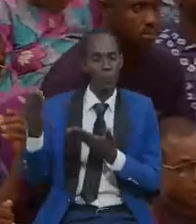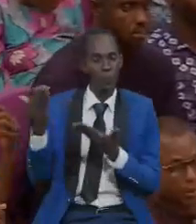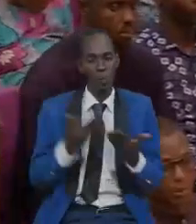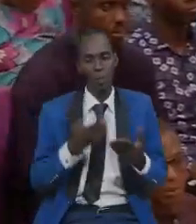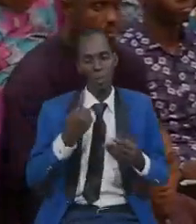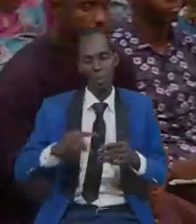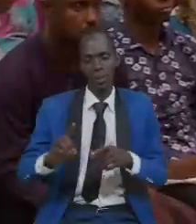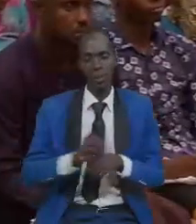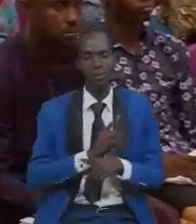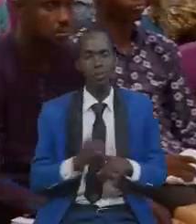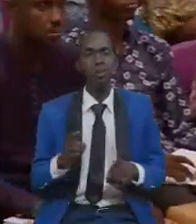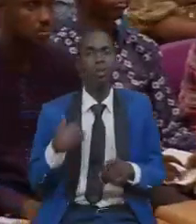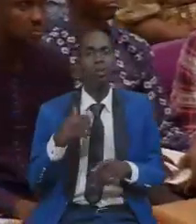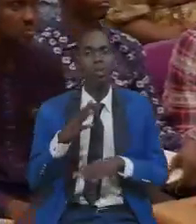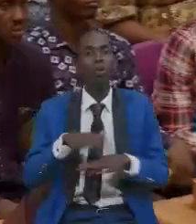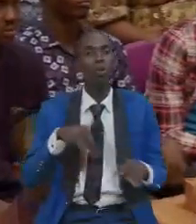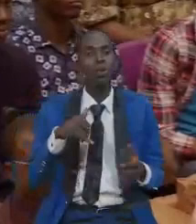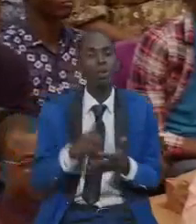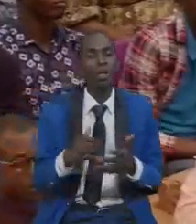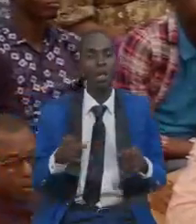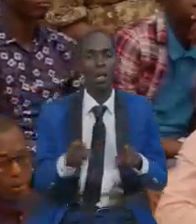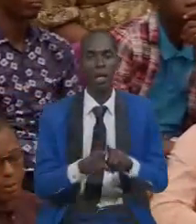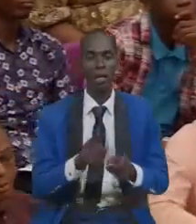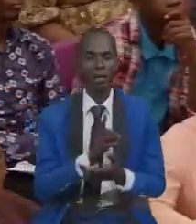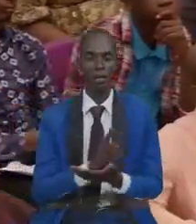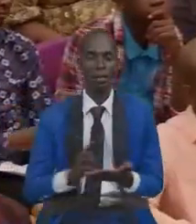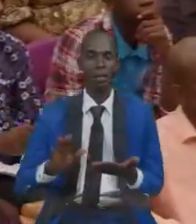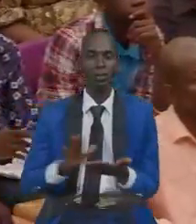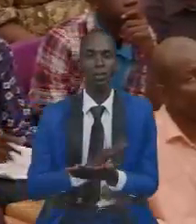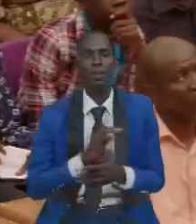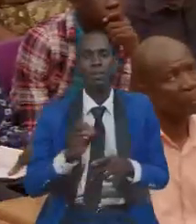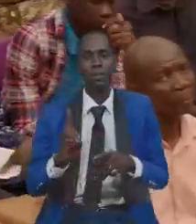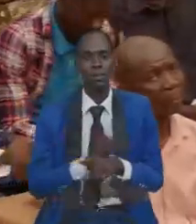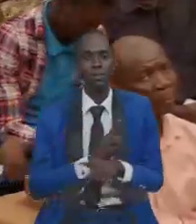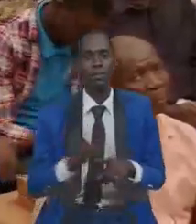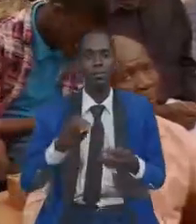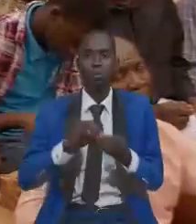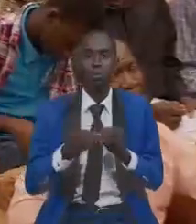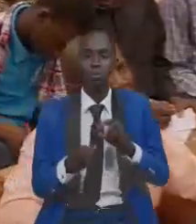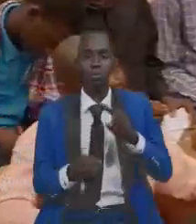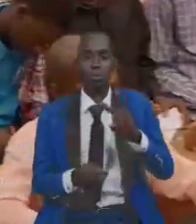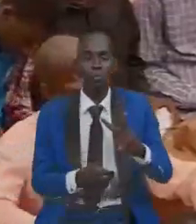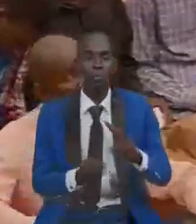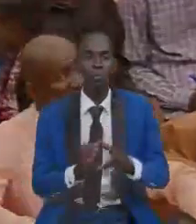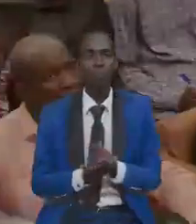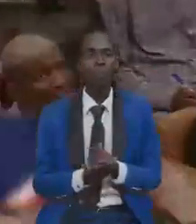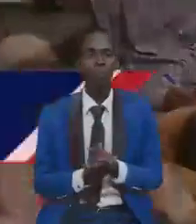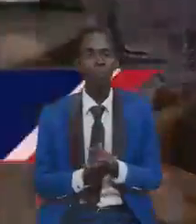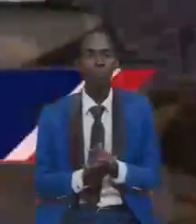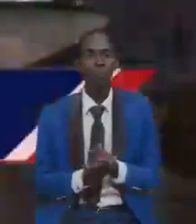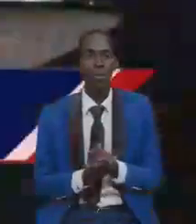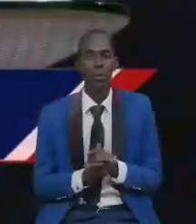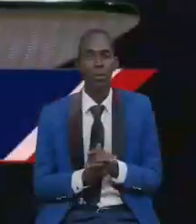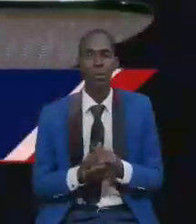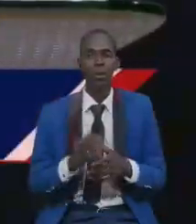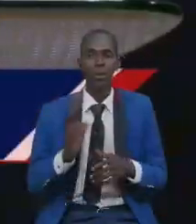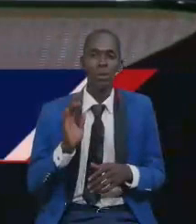discipline. We refer to that as divine discipline. Number two is praise of God for